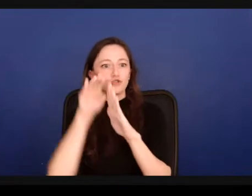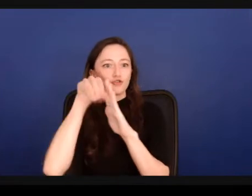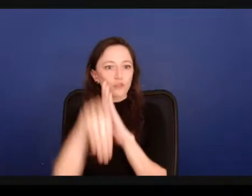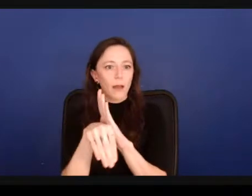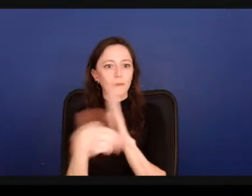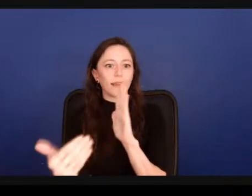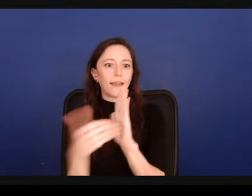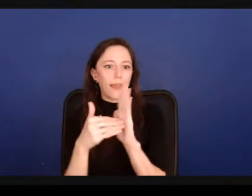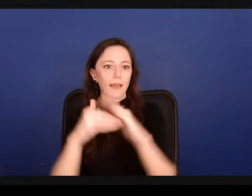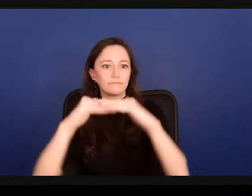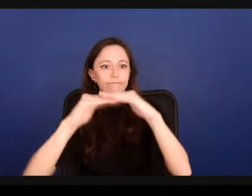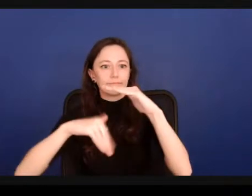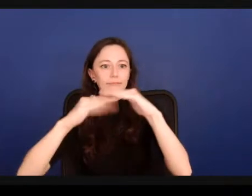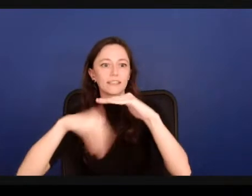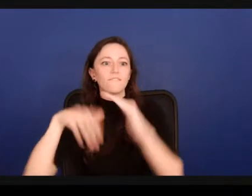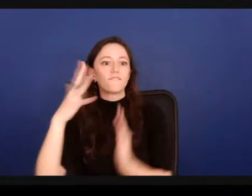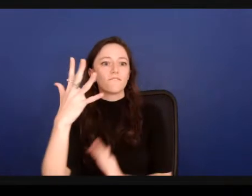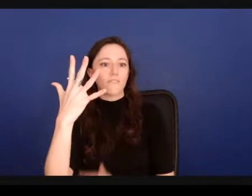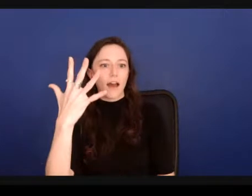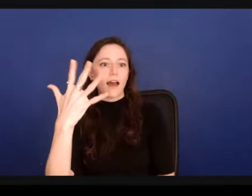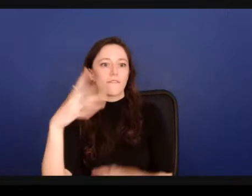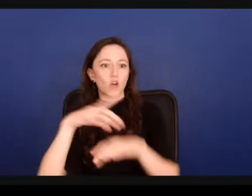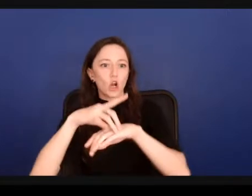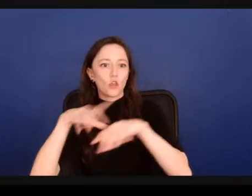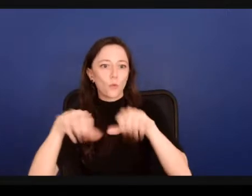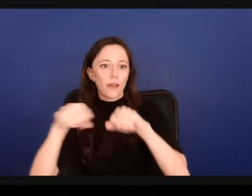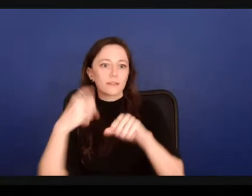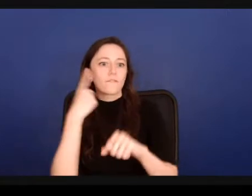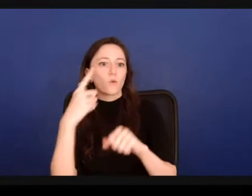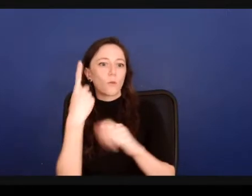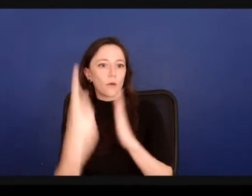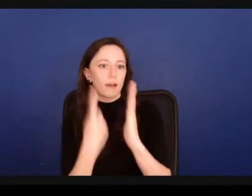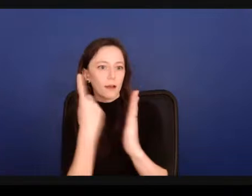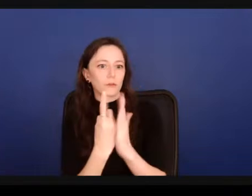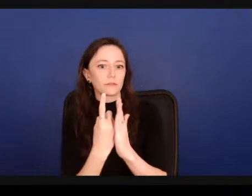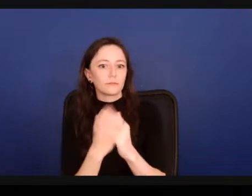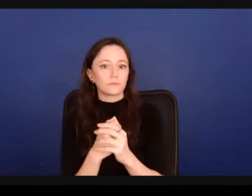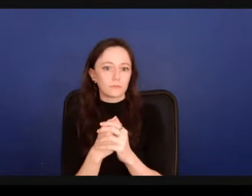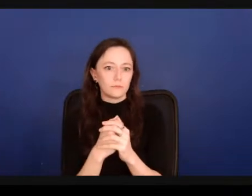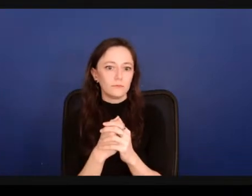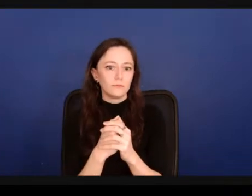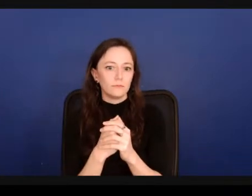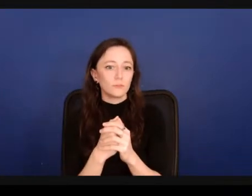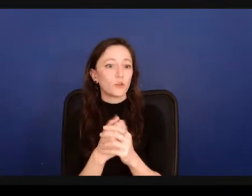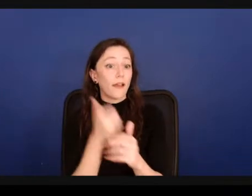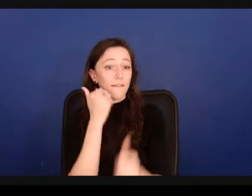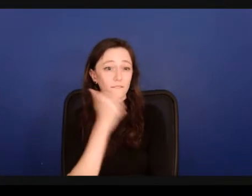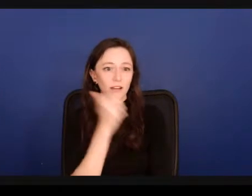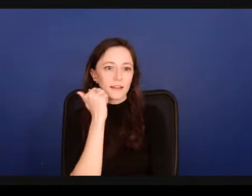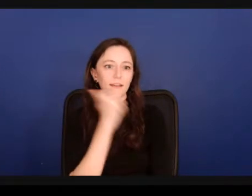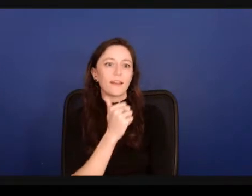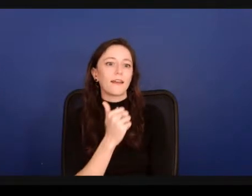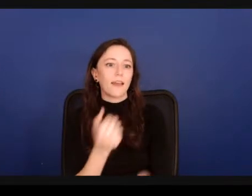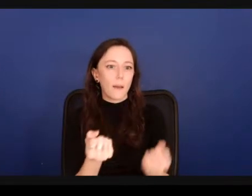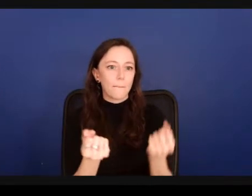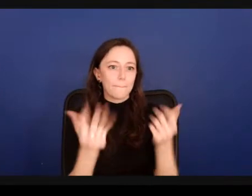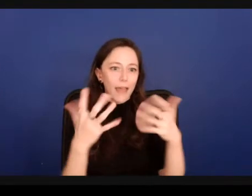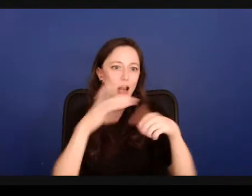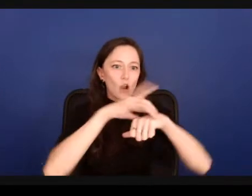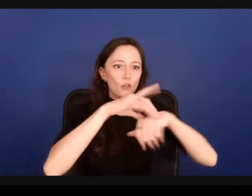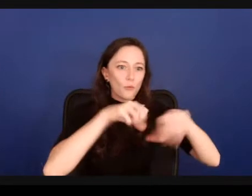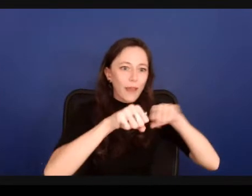hour. So it's a little hint that even though we're looking at these earthquakes and rates per day, really you need to be looking at them at